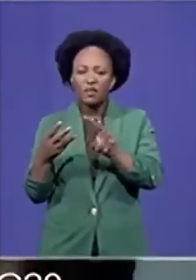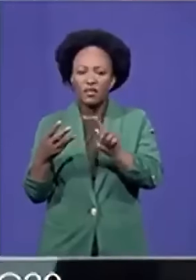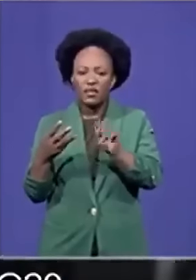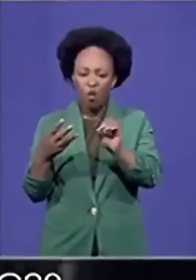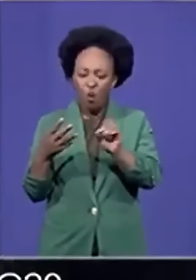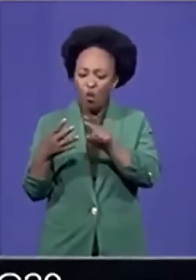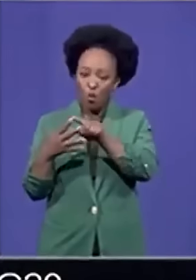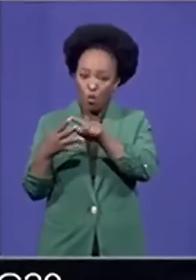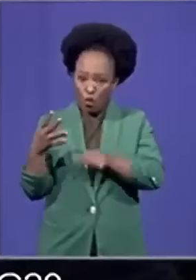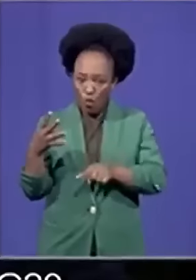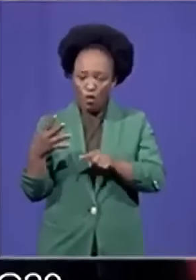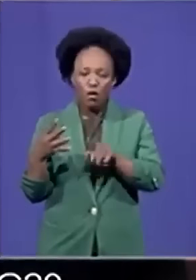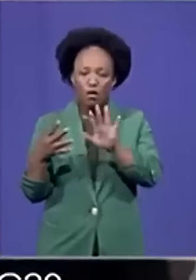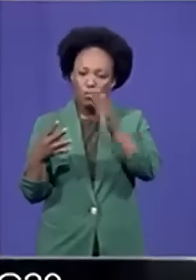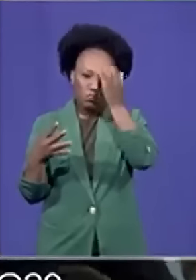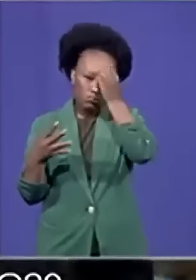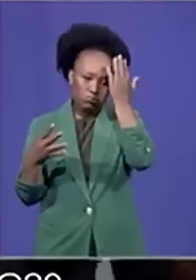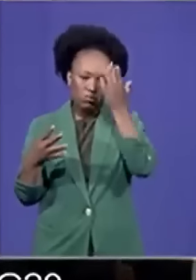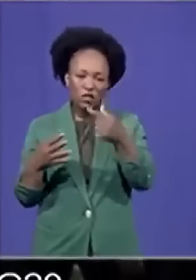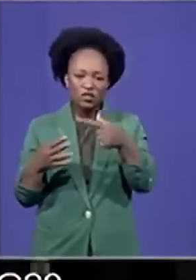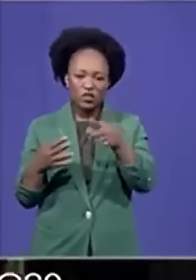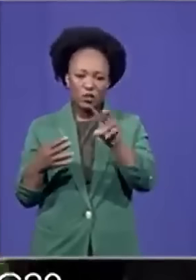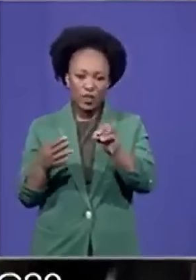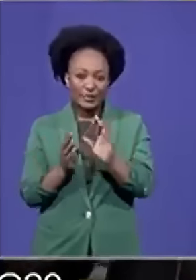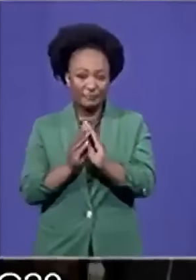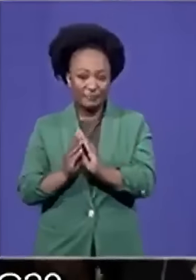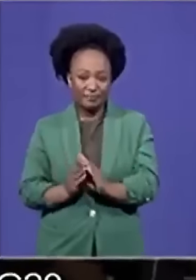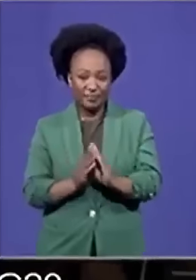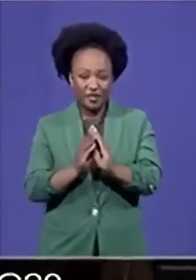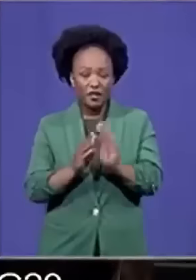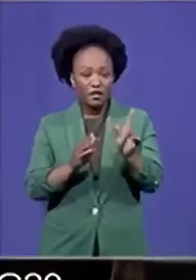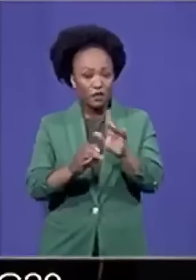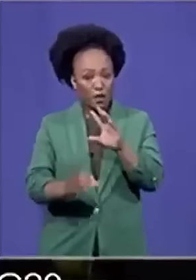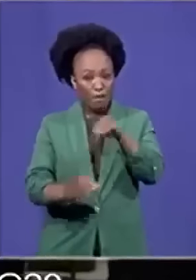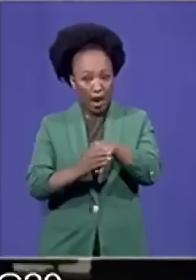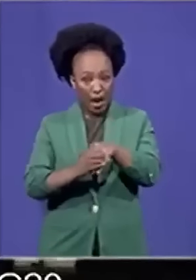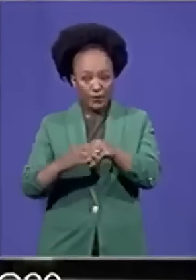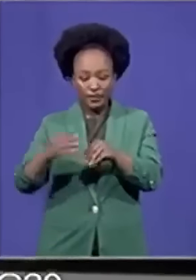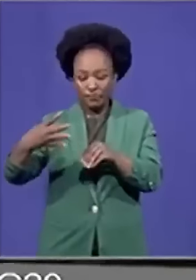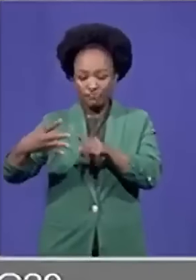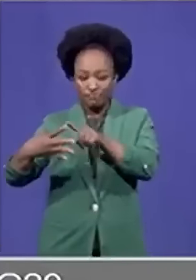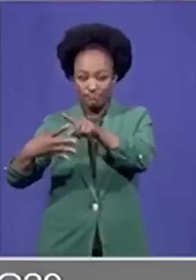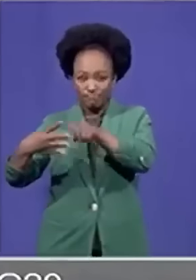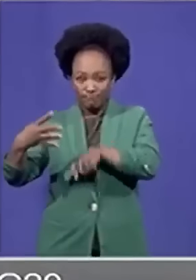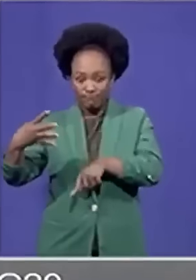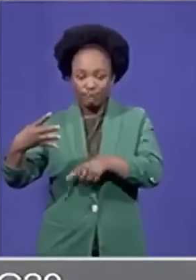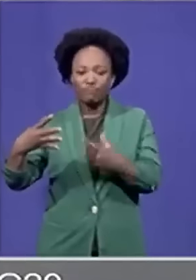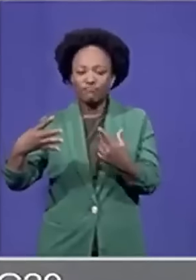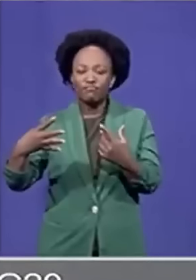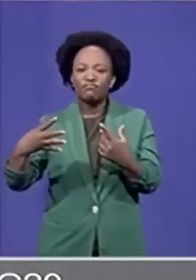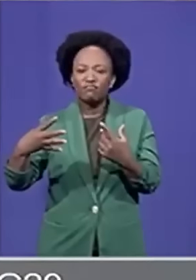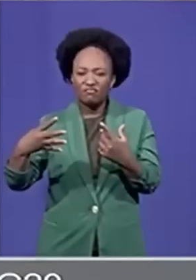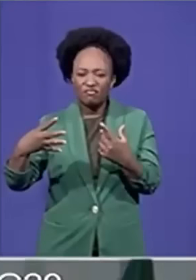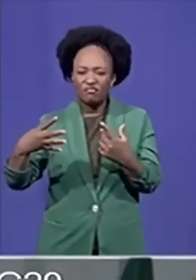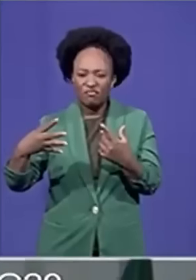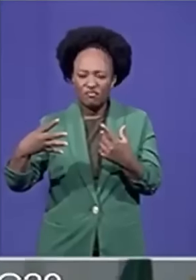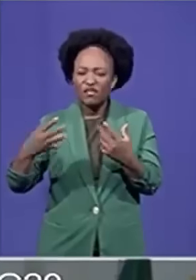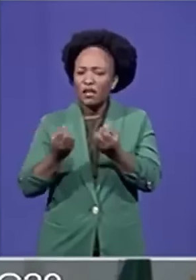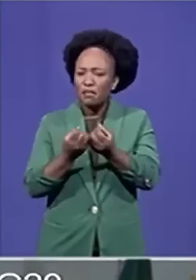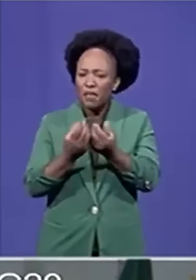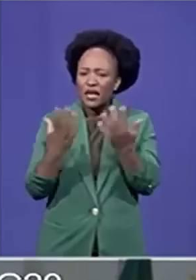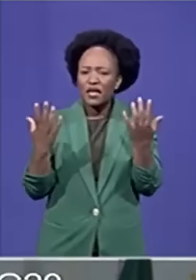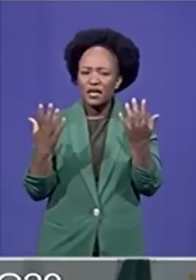WTO and ha re sekera le bala hore le G20 le yona e santsane e le part ya tsona megatlo ela emeng so ke rena le meetlo